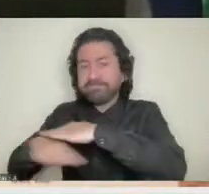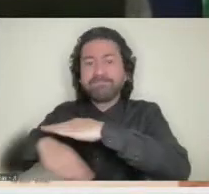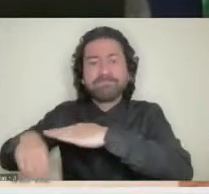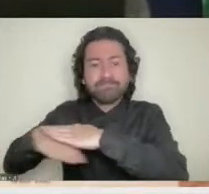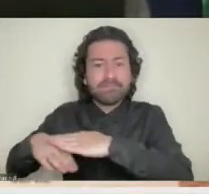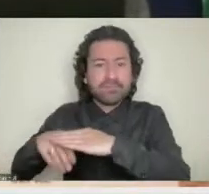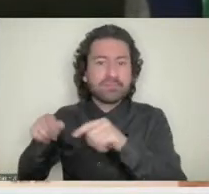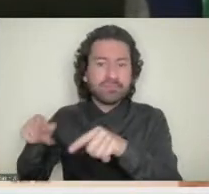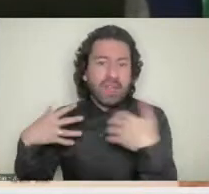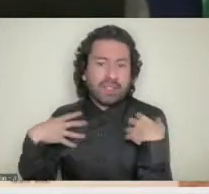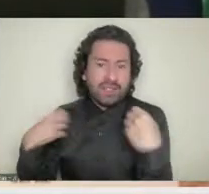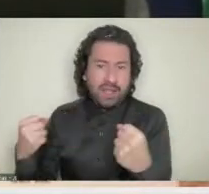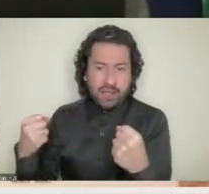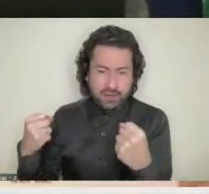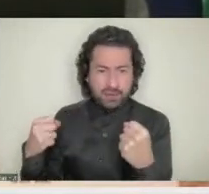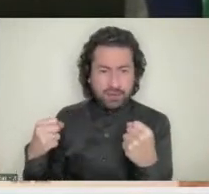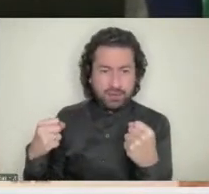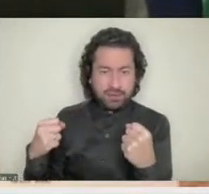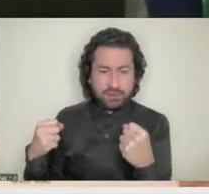of health,